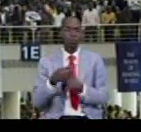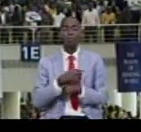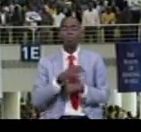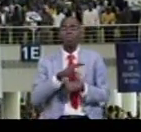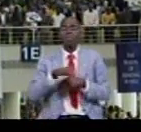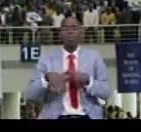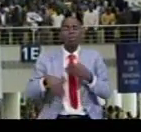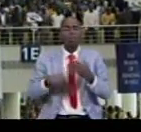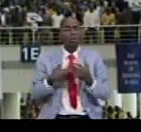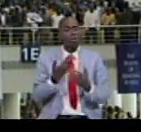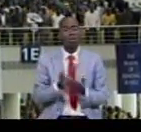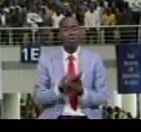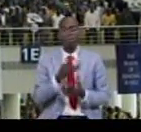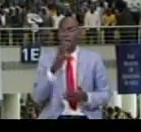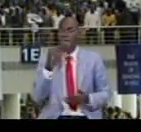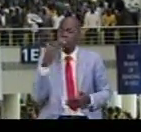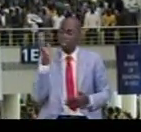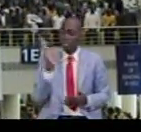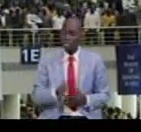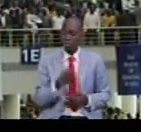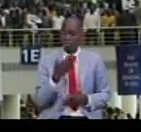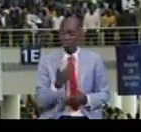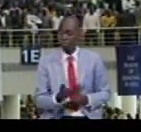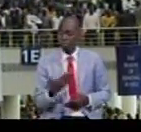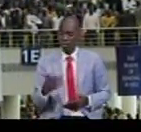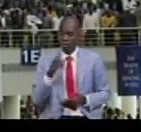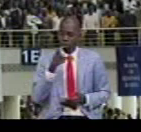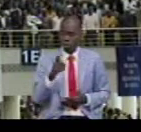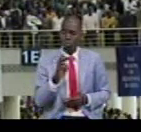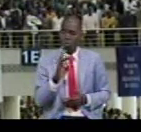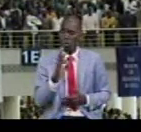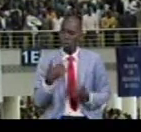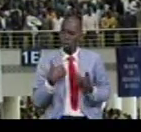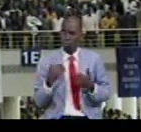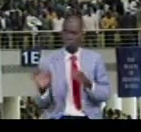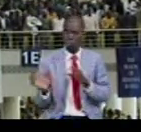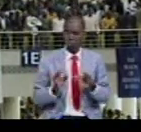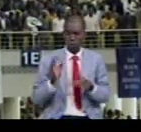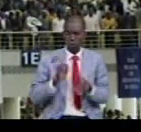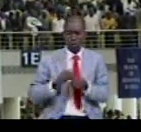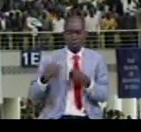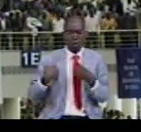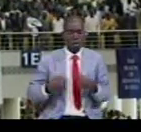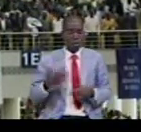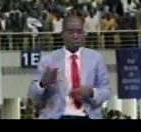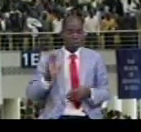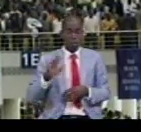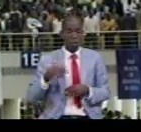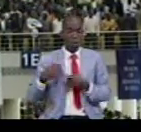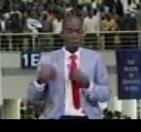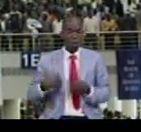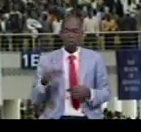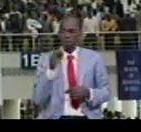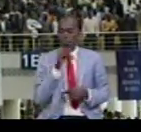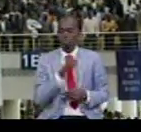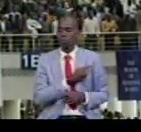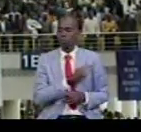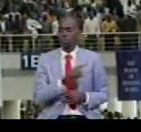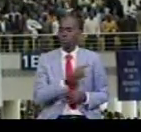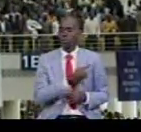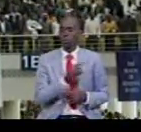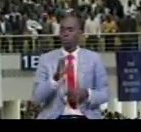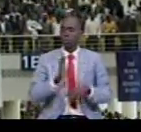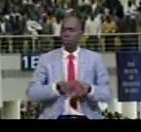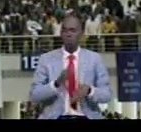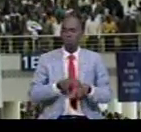evil things you do, you know your heart is condemning you. Your conscience is condemning you. You are telling the Lord, Lord, I am coming to you. I'm not hiding myself